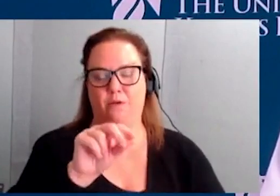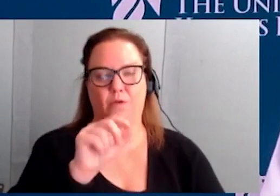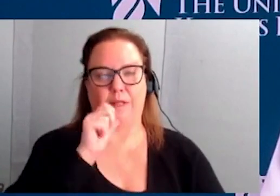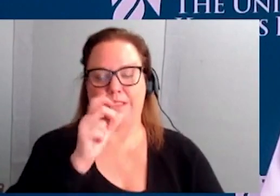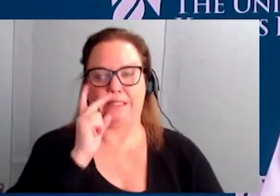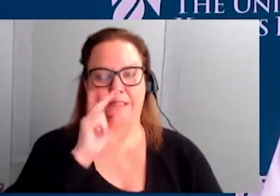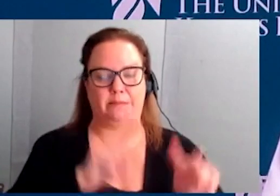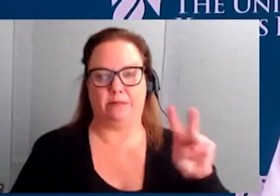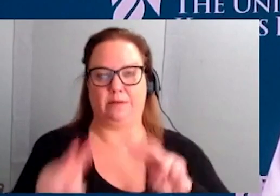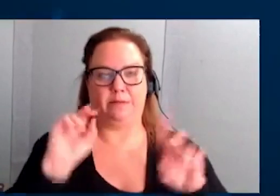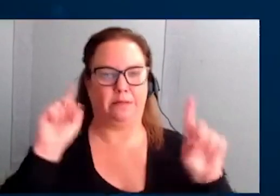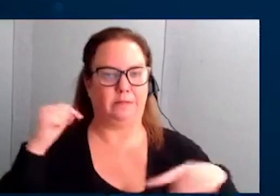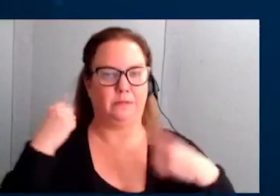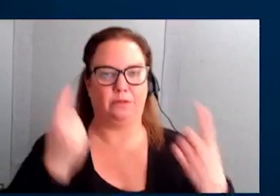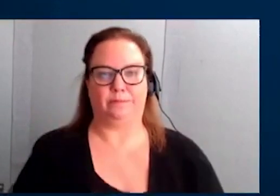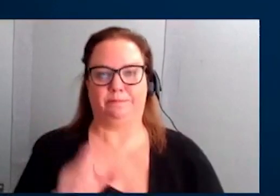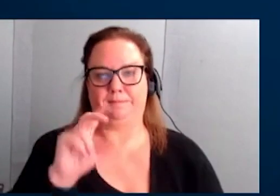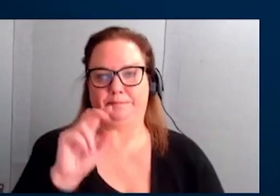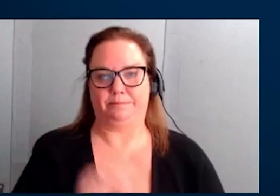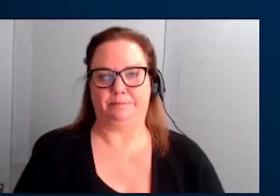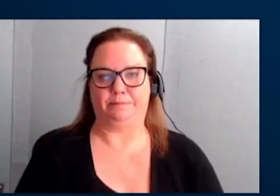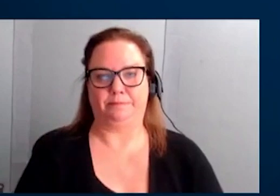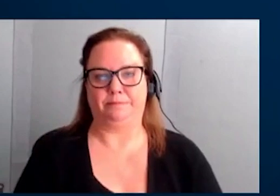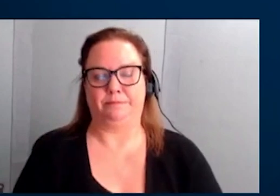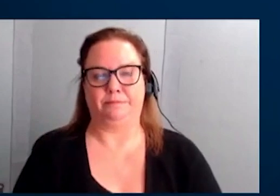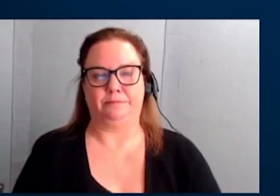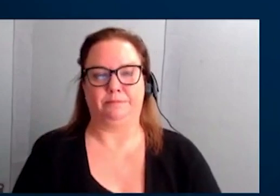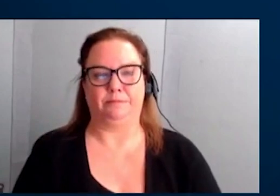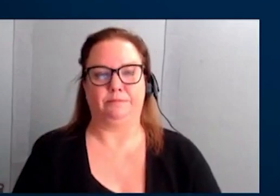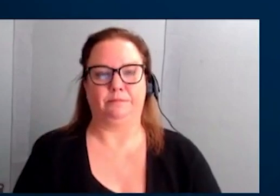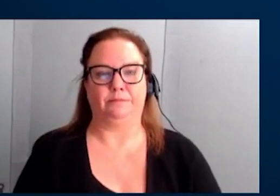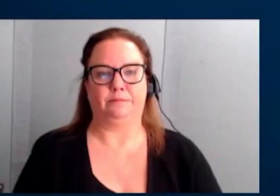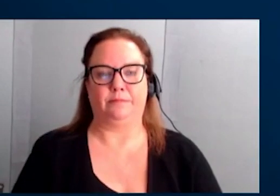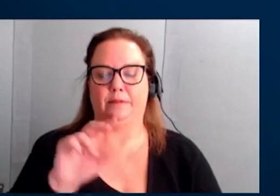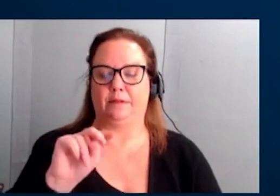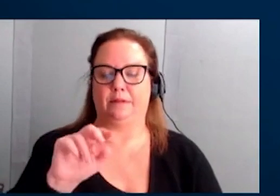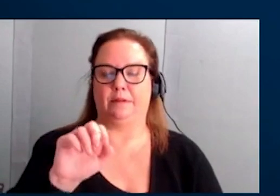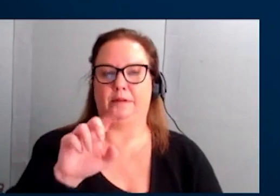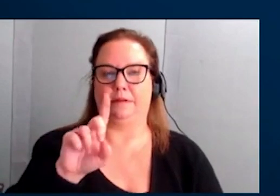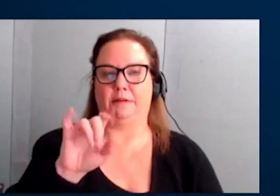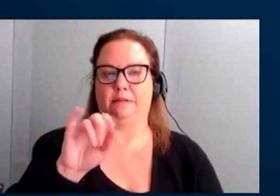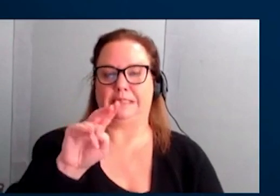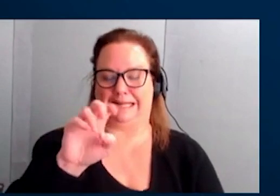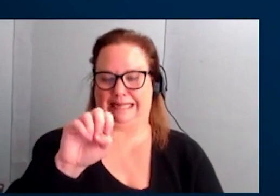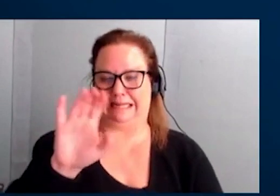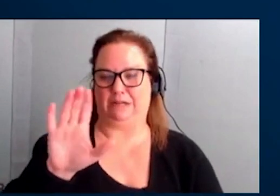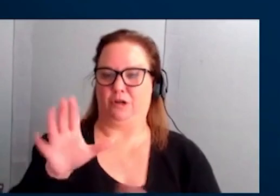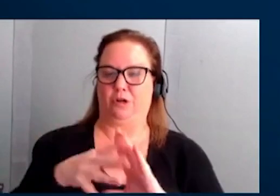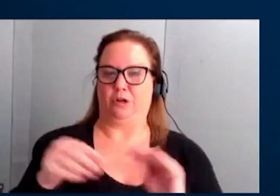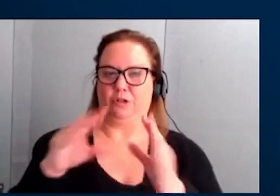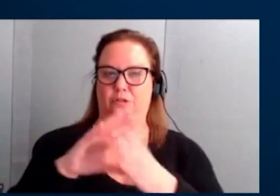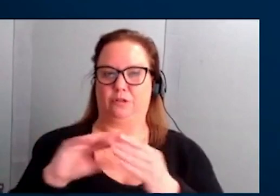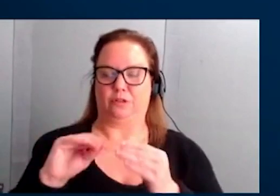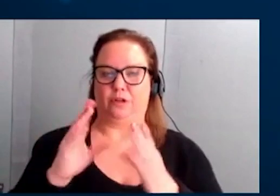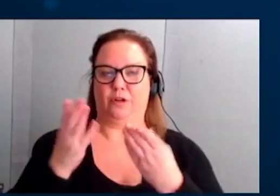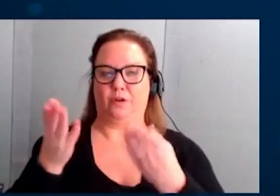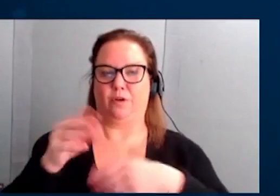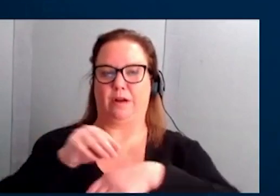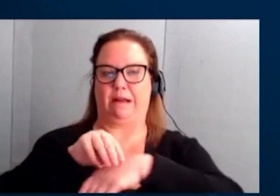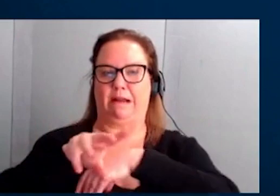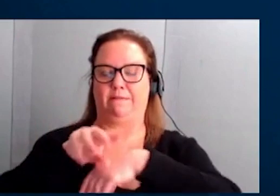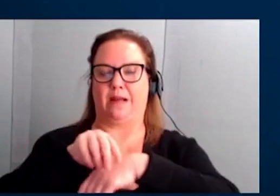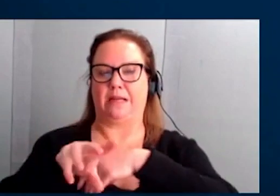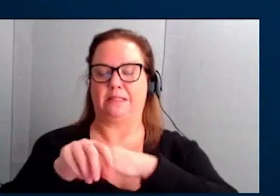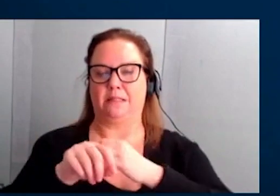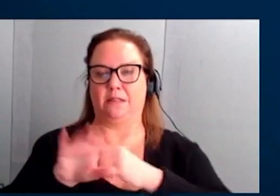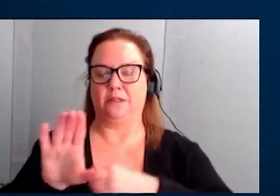to this point. Okay, I'm going to read Nadine's story, if you could help her out and give her your advice. My